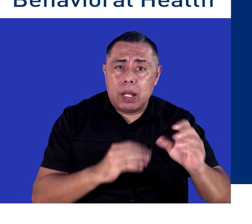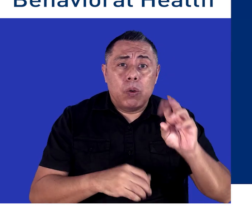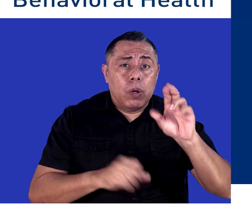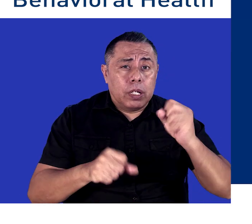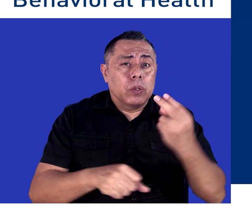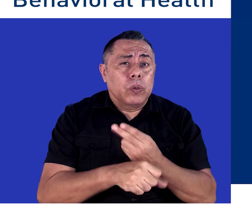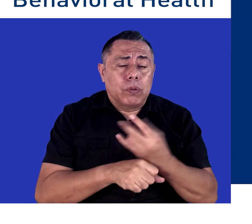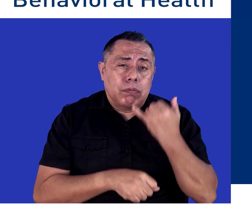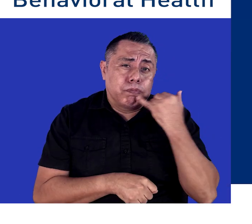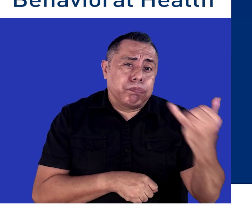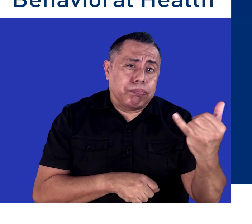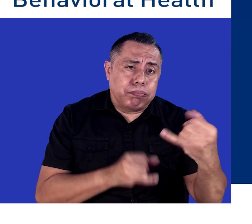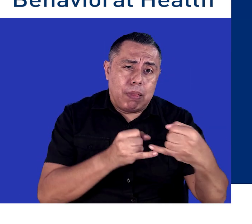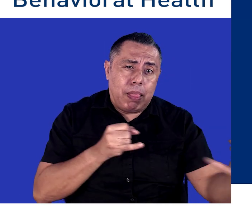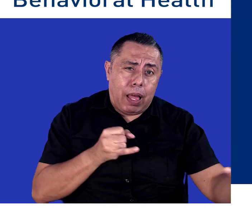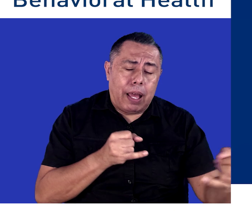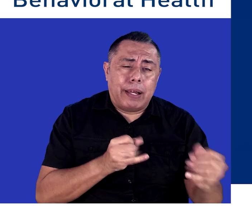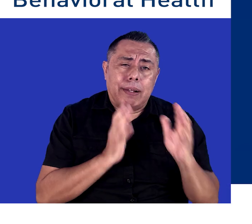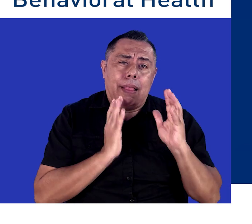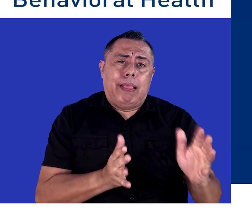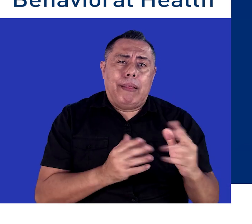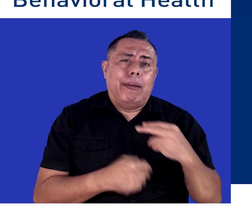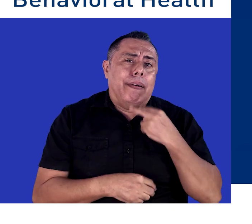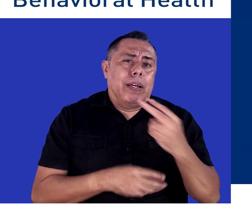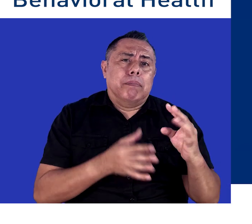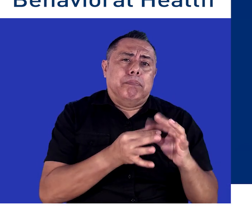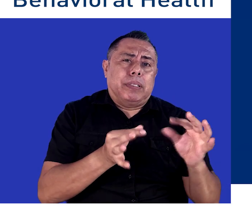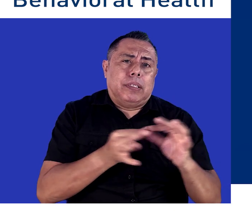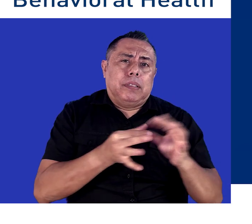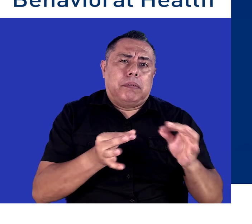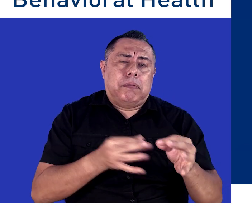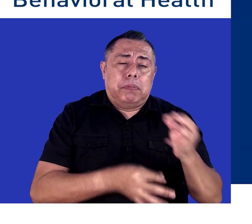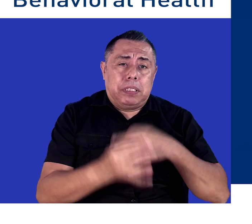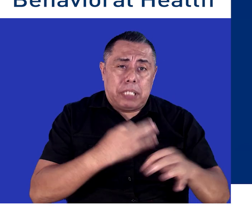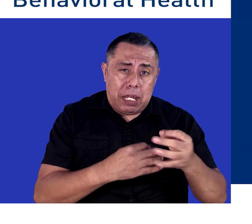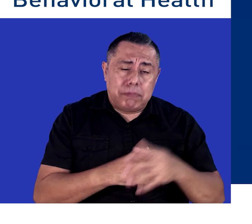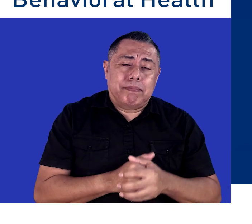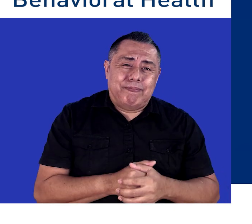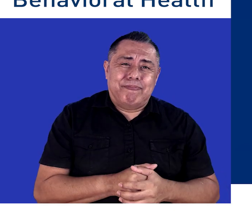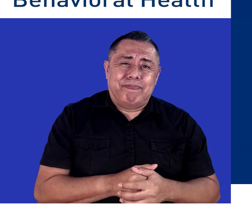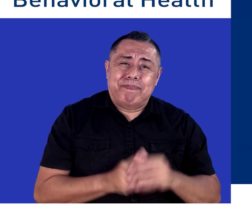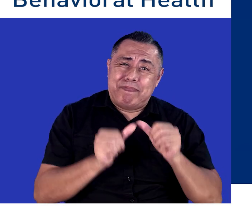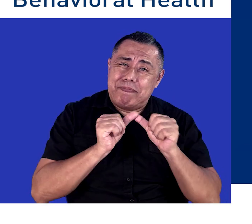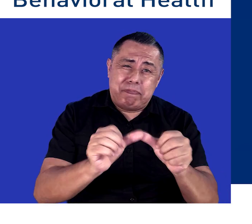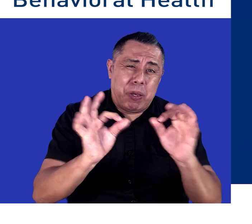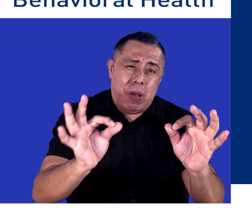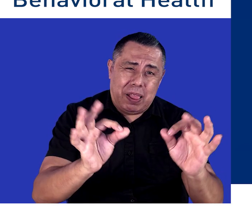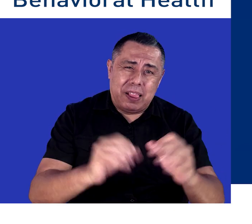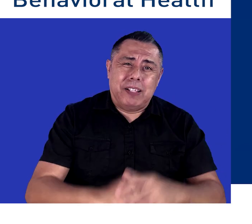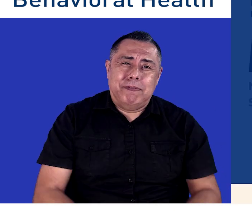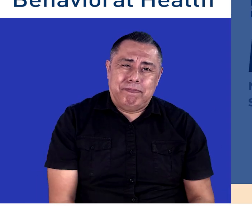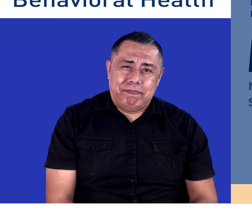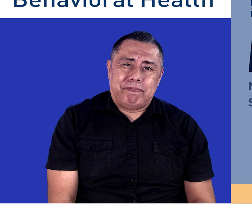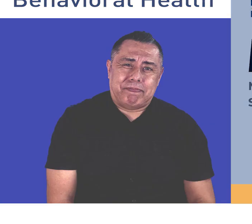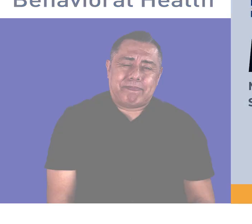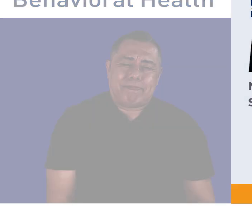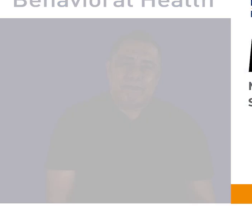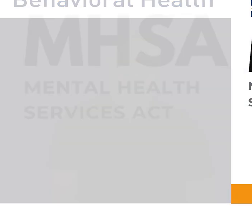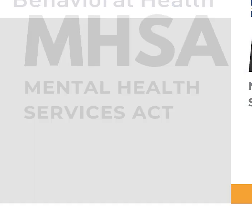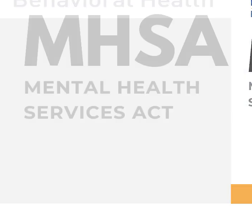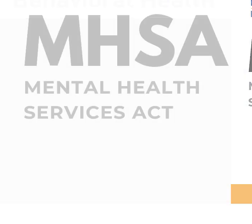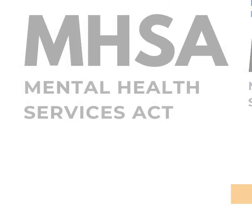use the MISA Plan feedback telephone line if you prefer to leave a recorded feedback instead. Be well.